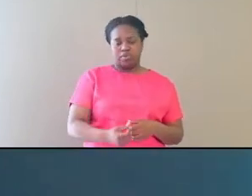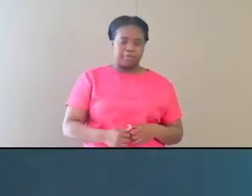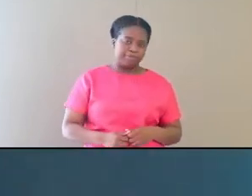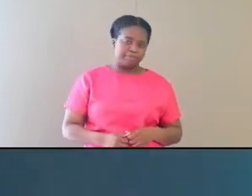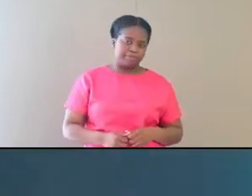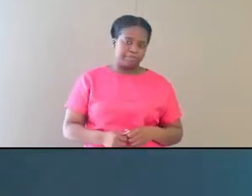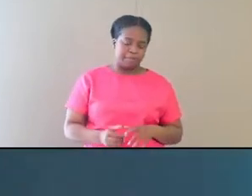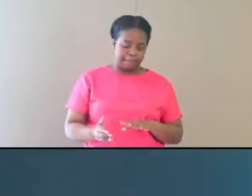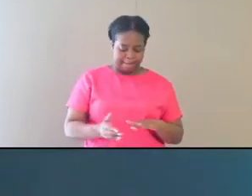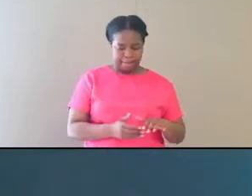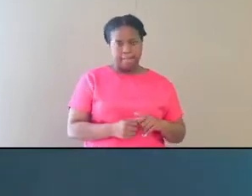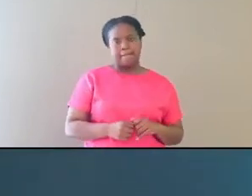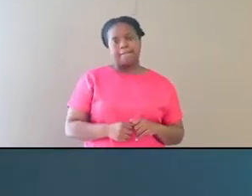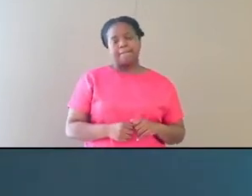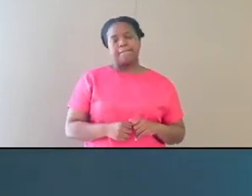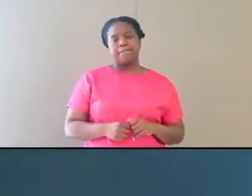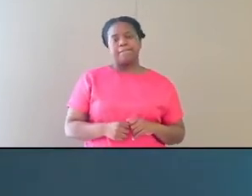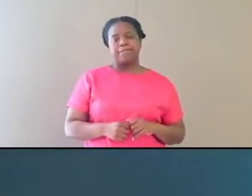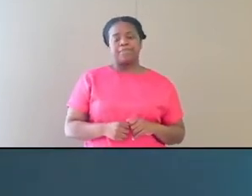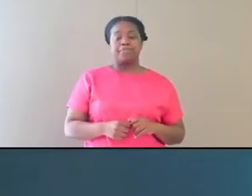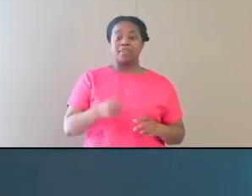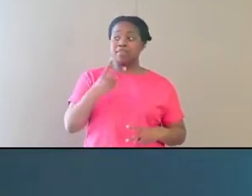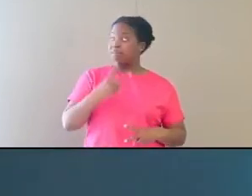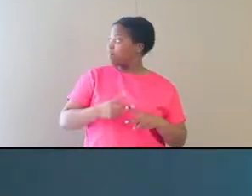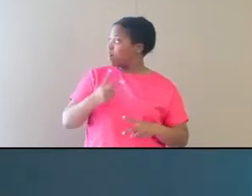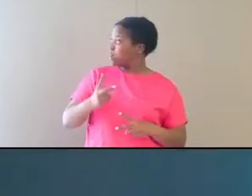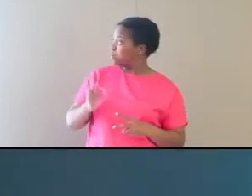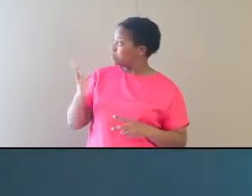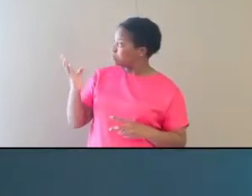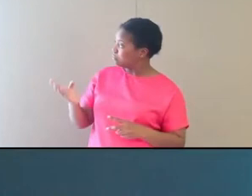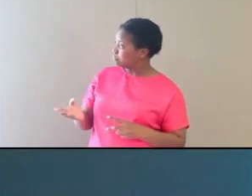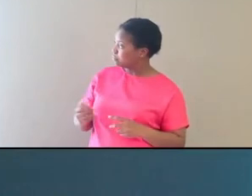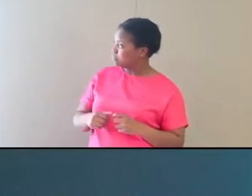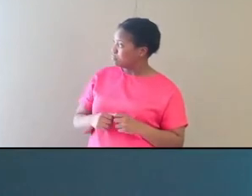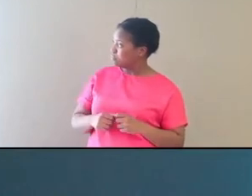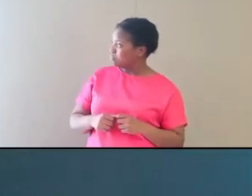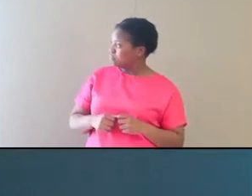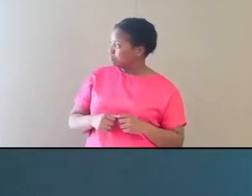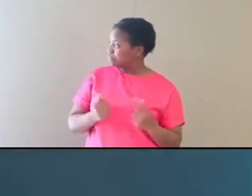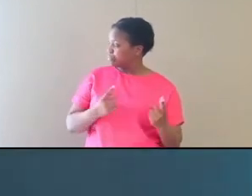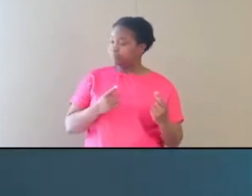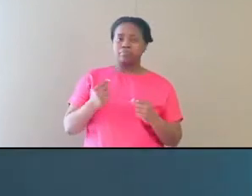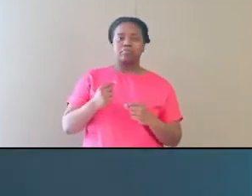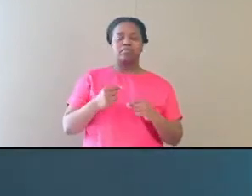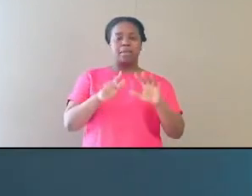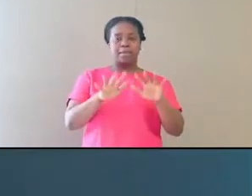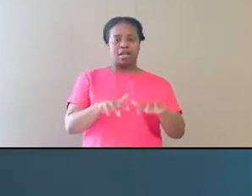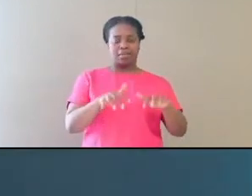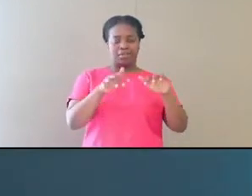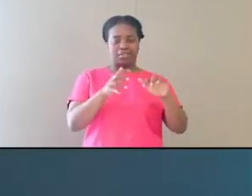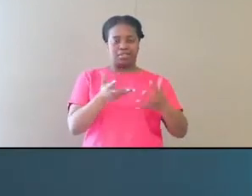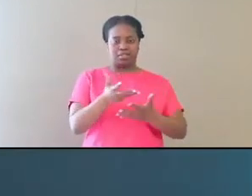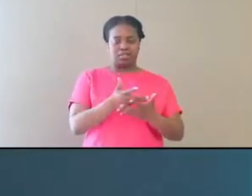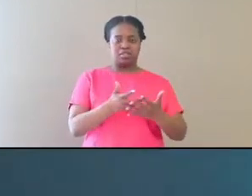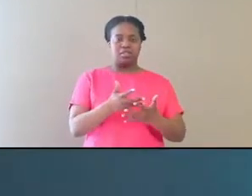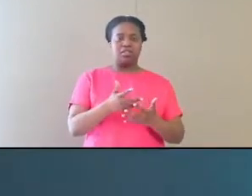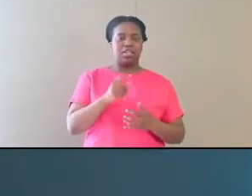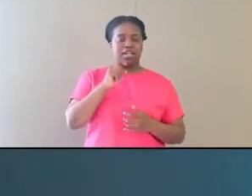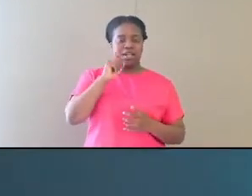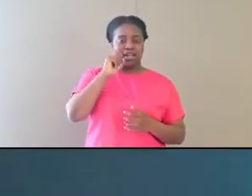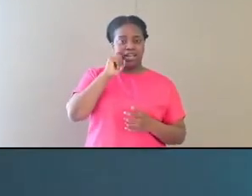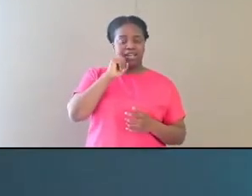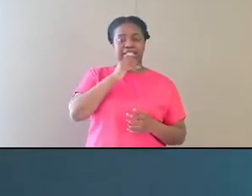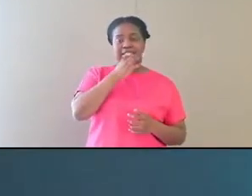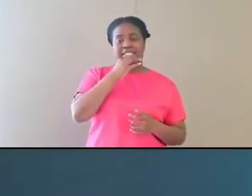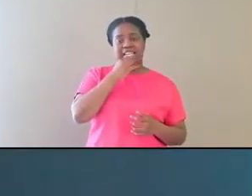determination that was made through the executive and parliamentary process. The age threshold was set